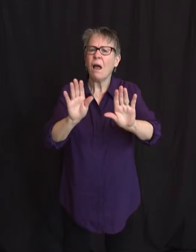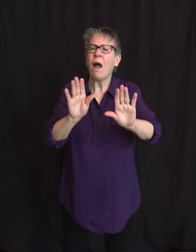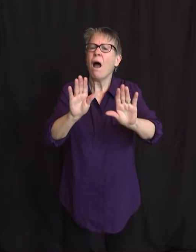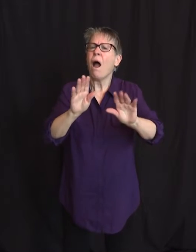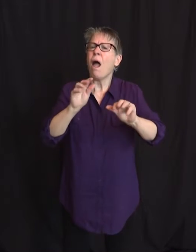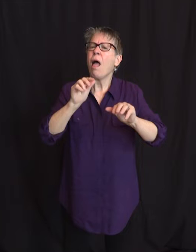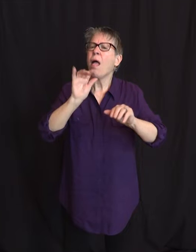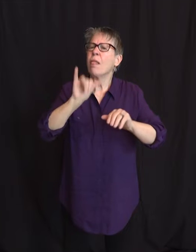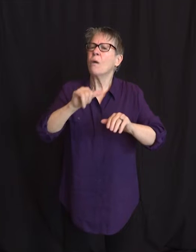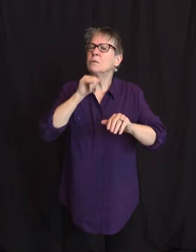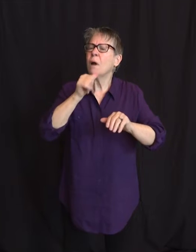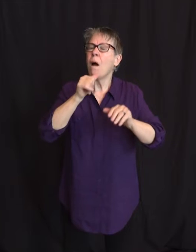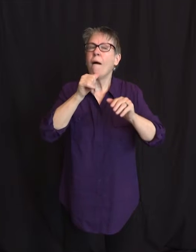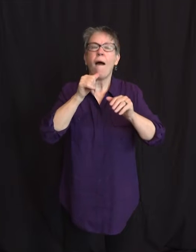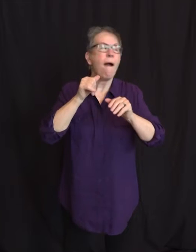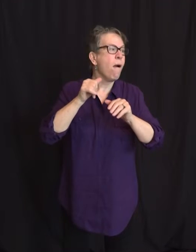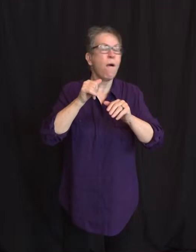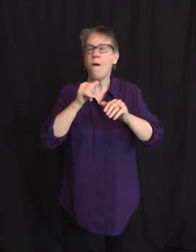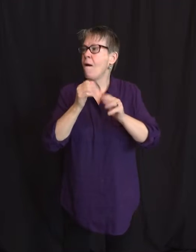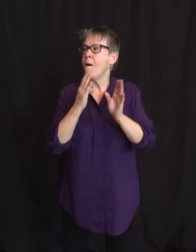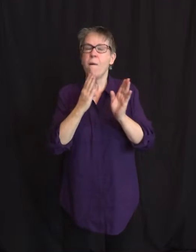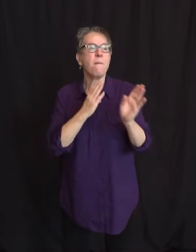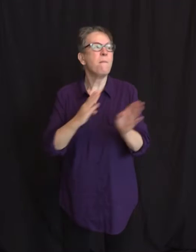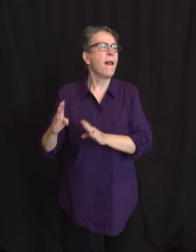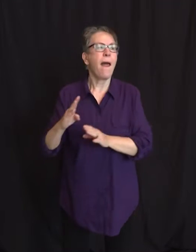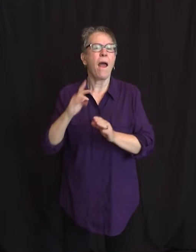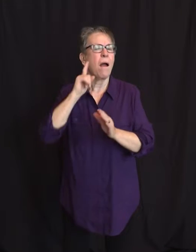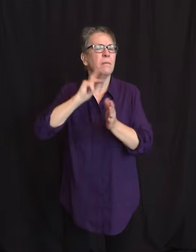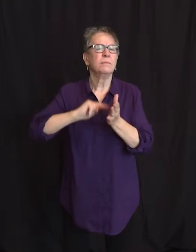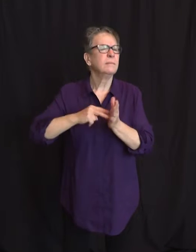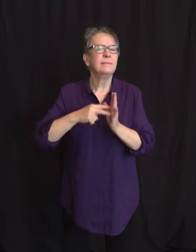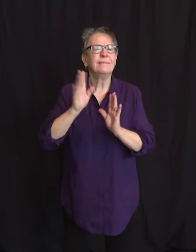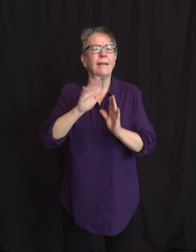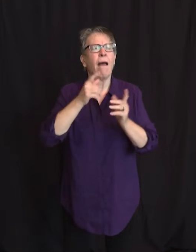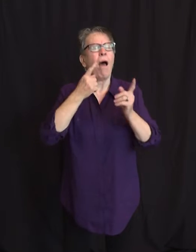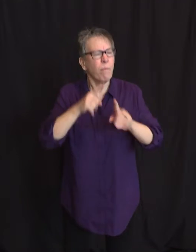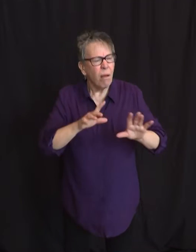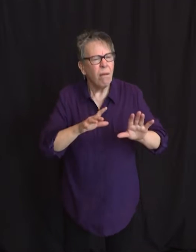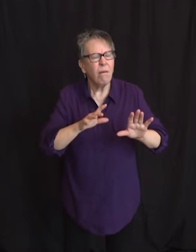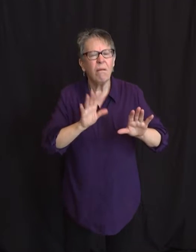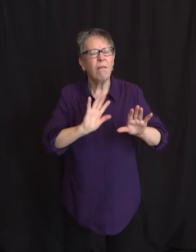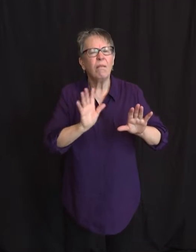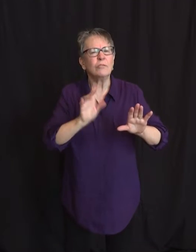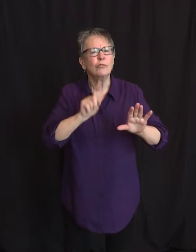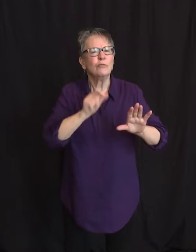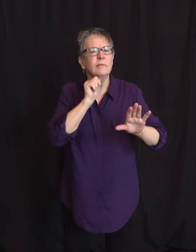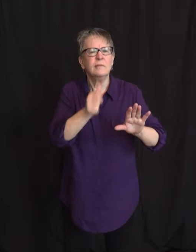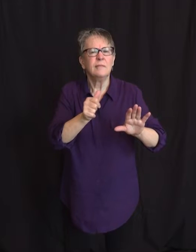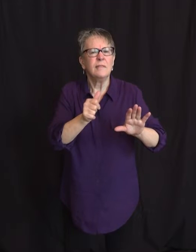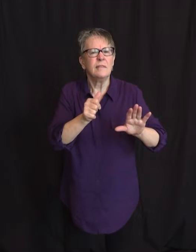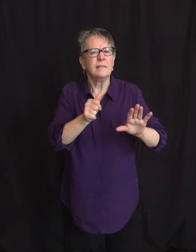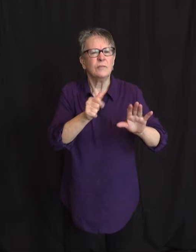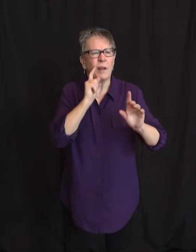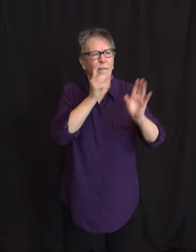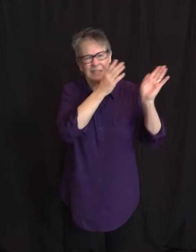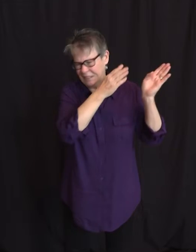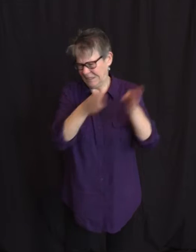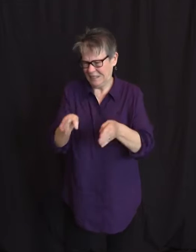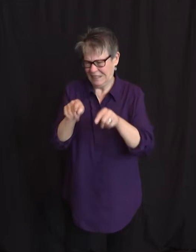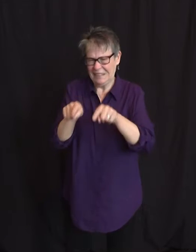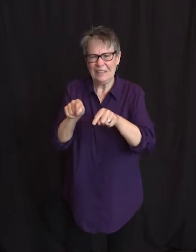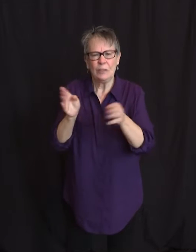we are setting aside more of the money for small businesses. Unfortunately, we still have a frustrating refusal on the part